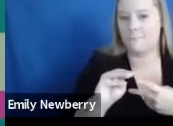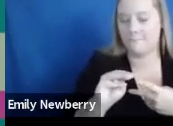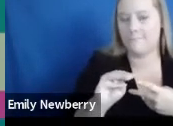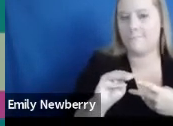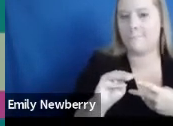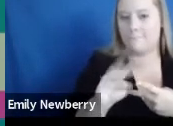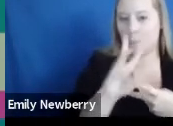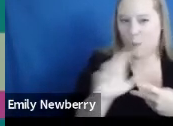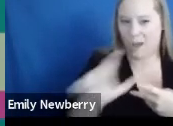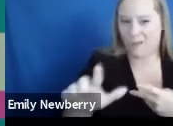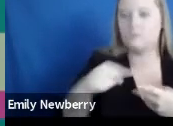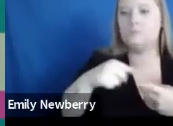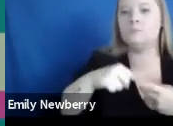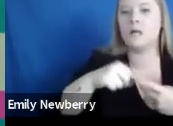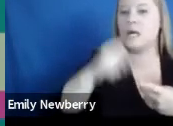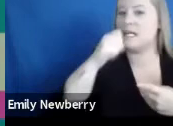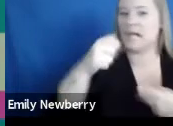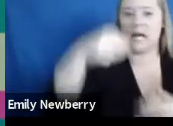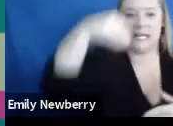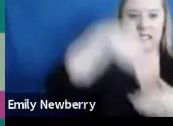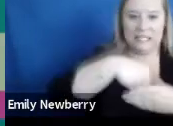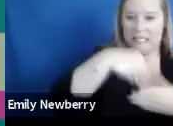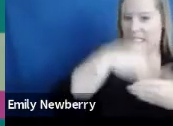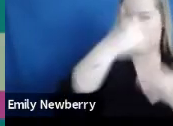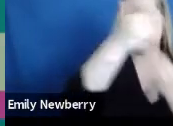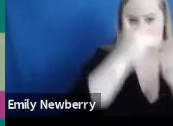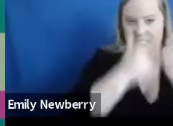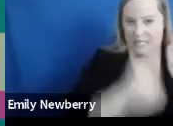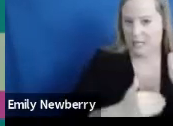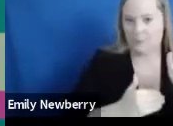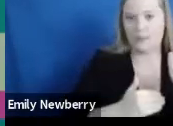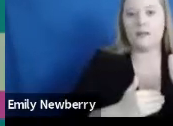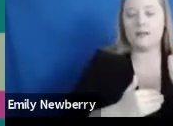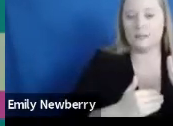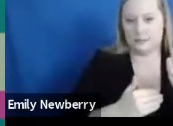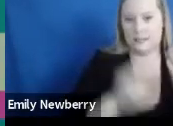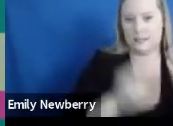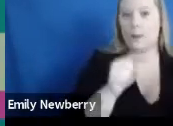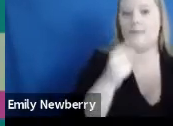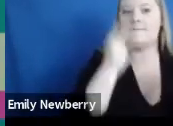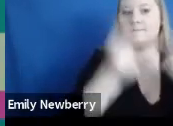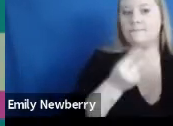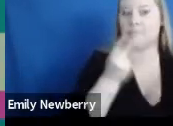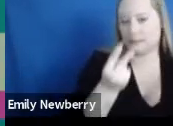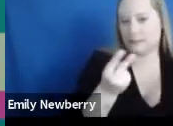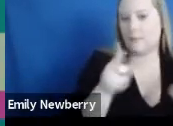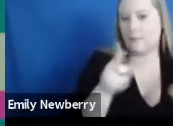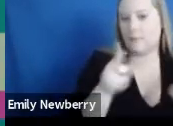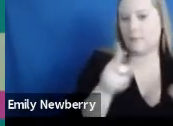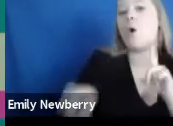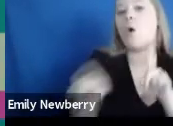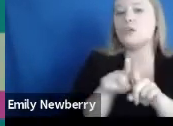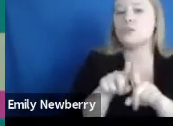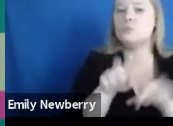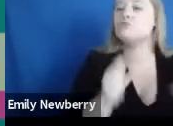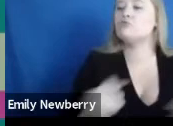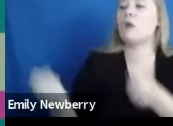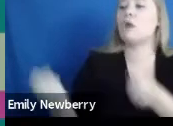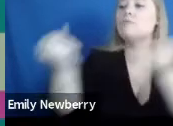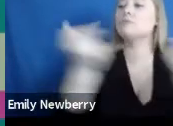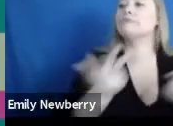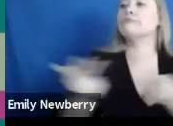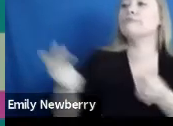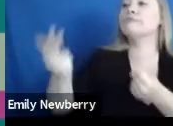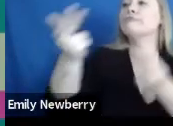wells that were not in the state engineers database that they wanted visited. And also just driving around, the field team found